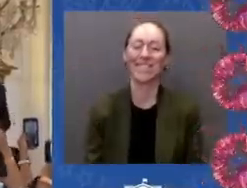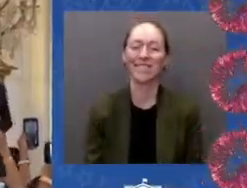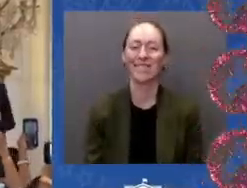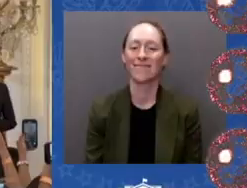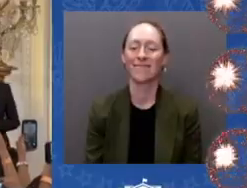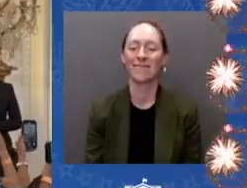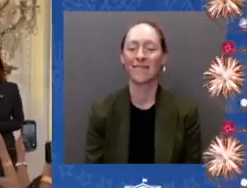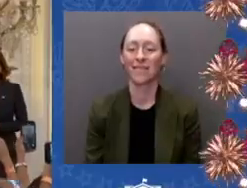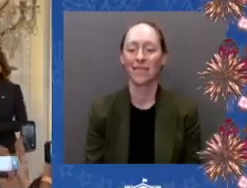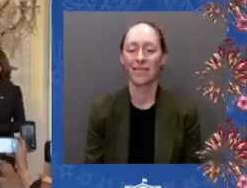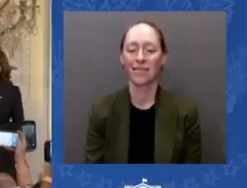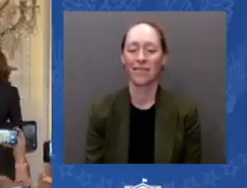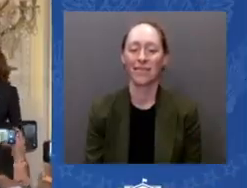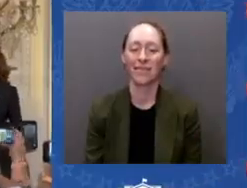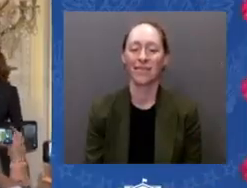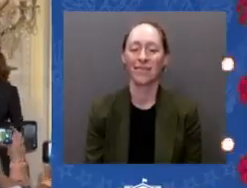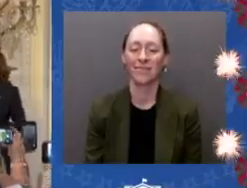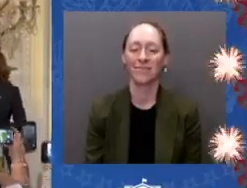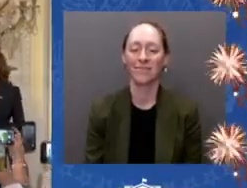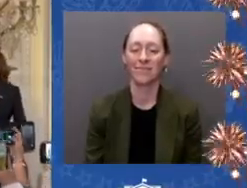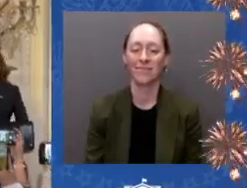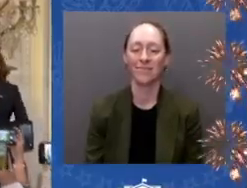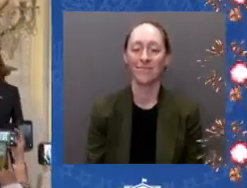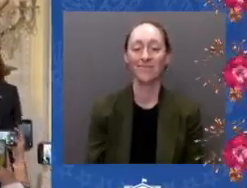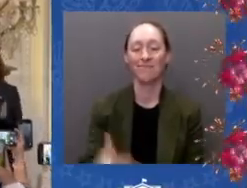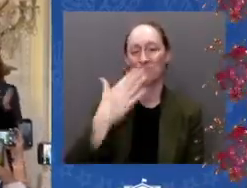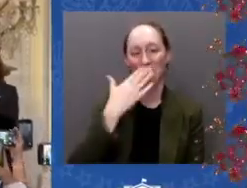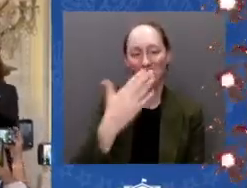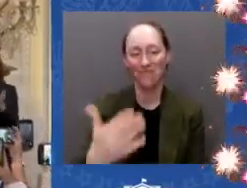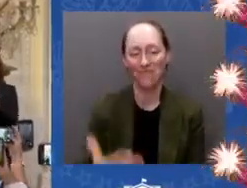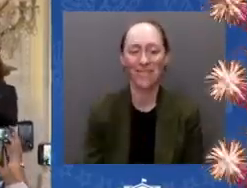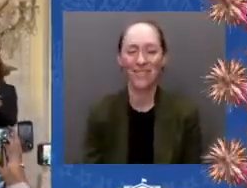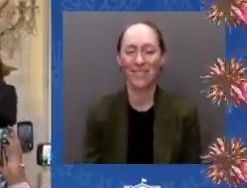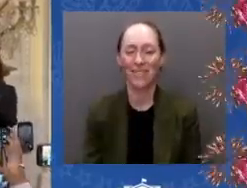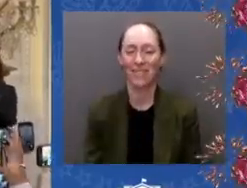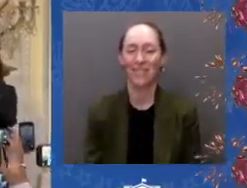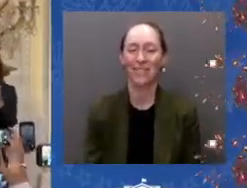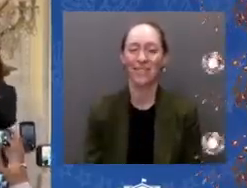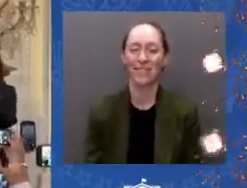Thank you, and welcome to Diwali at the White House.